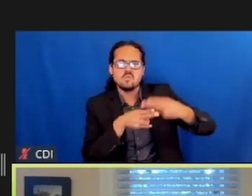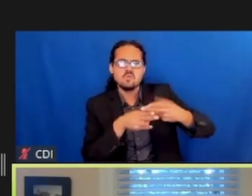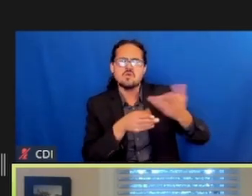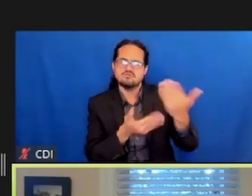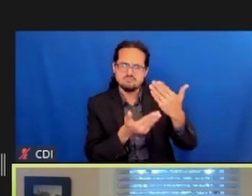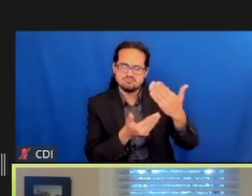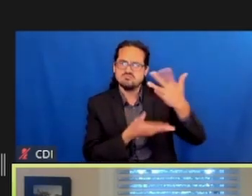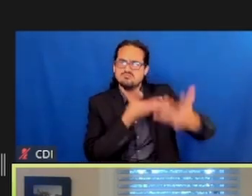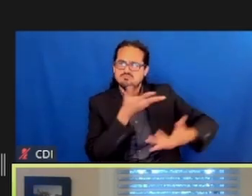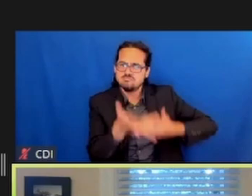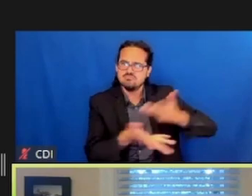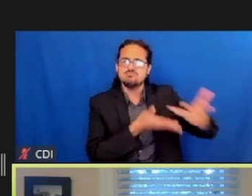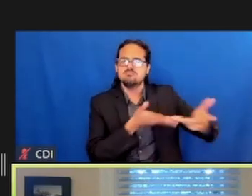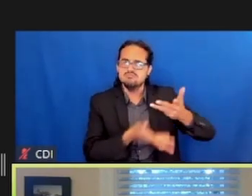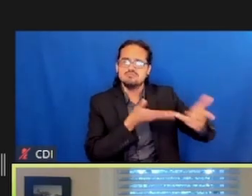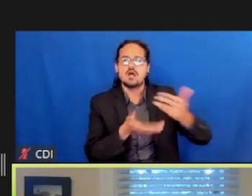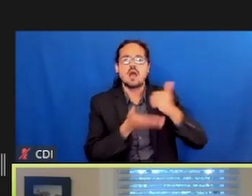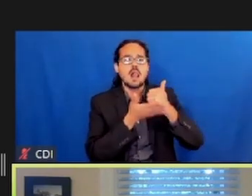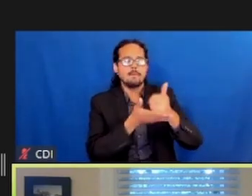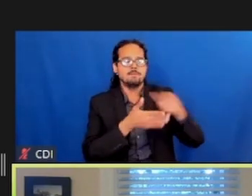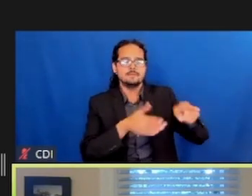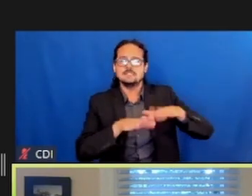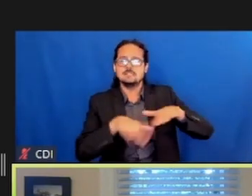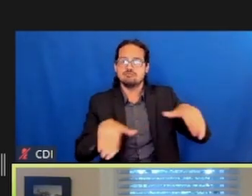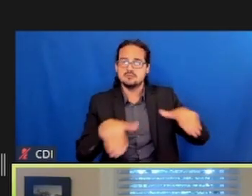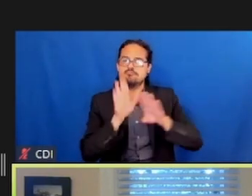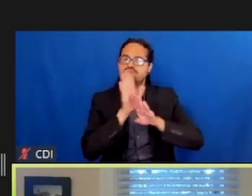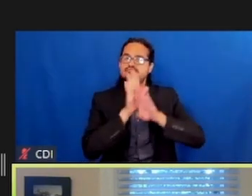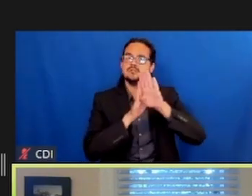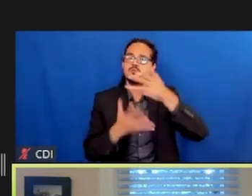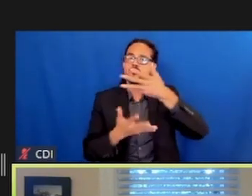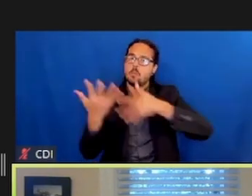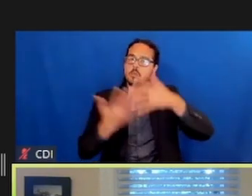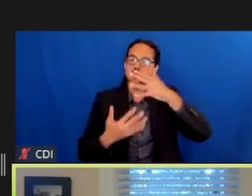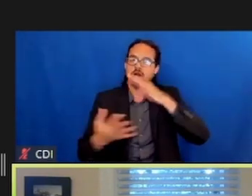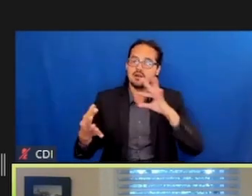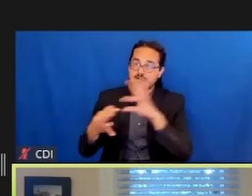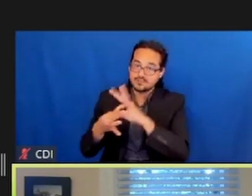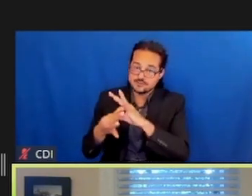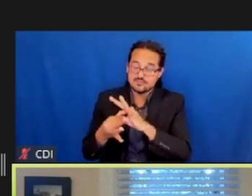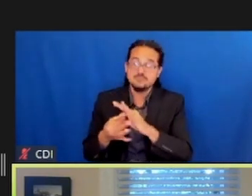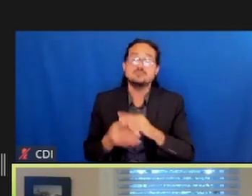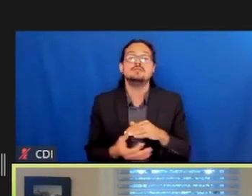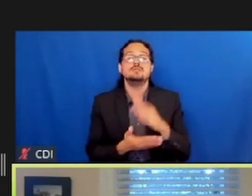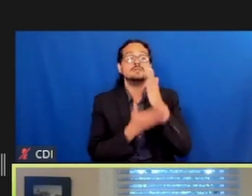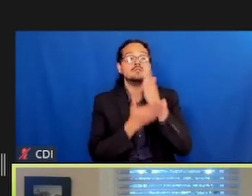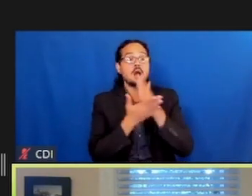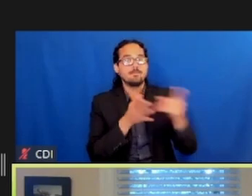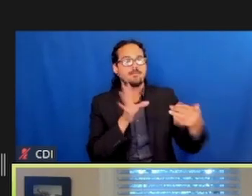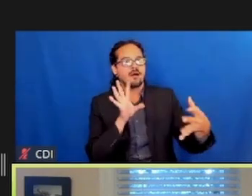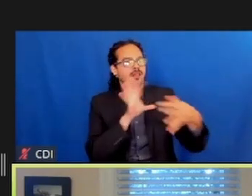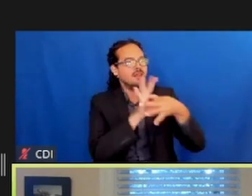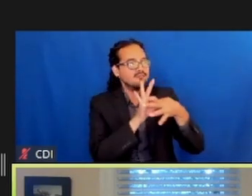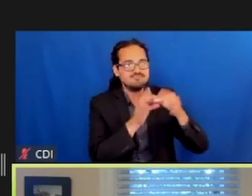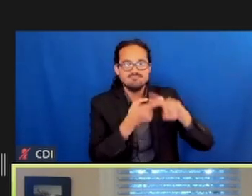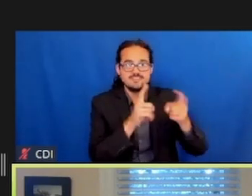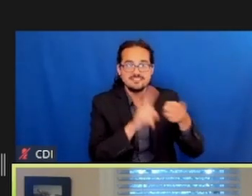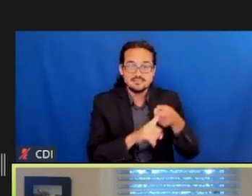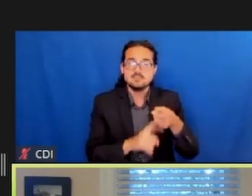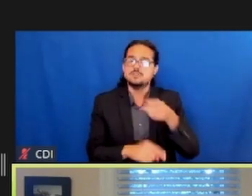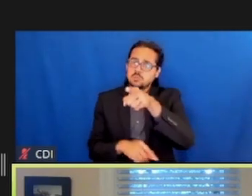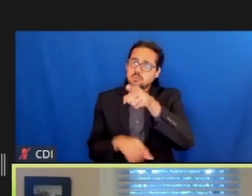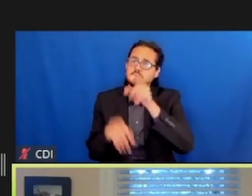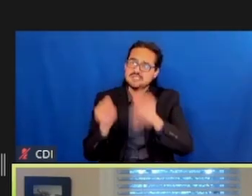stages of their development and have to learn how to make friends again. And that you can play a role in that by setting up outdoor play dates and helping them maintain their